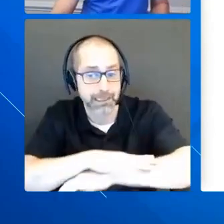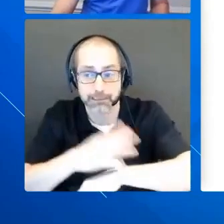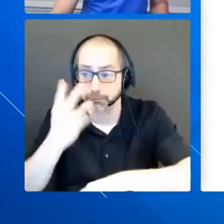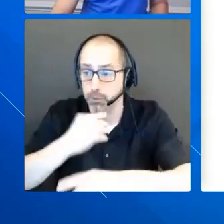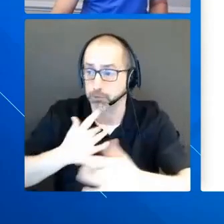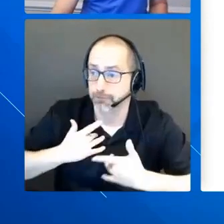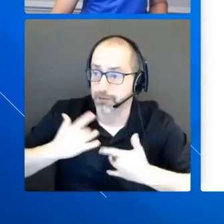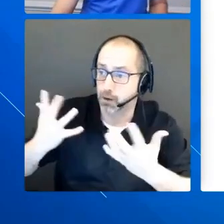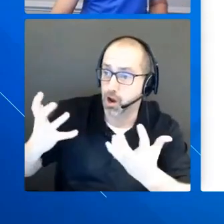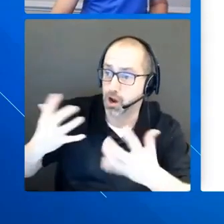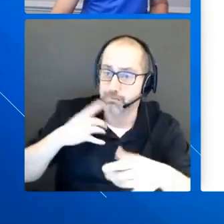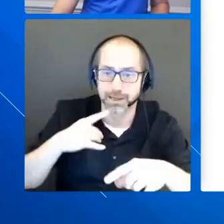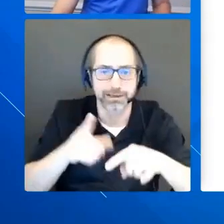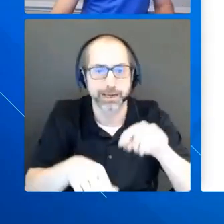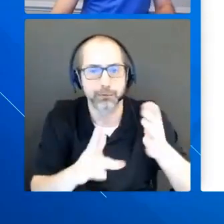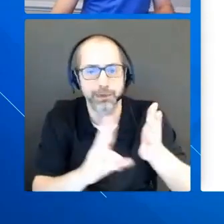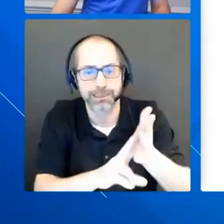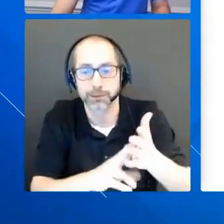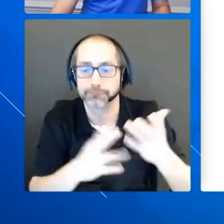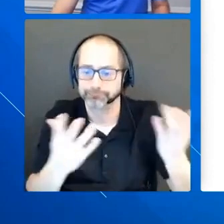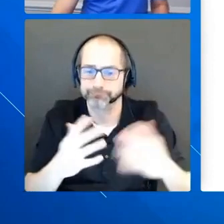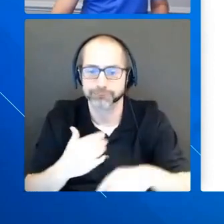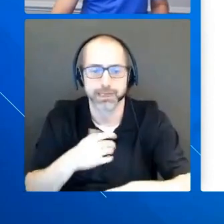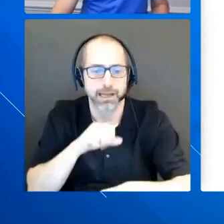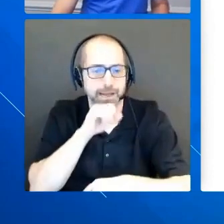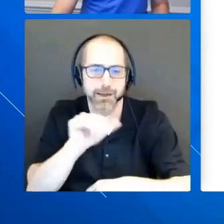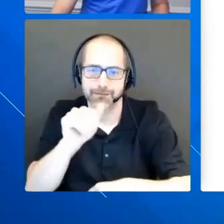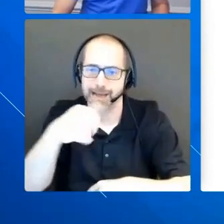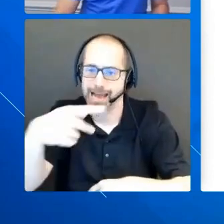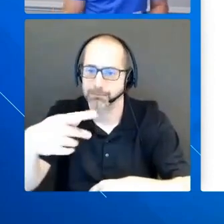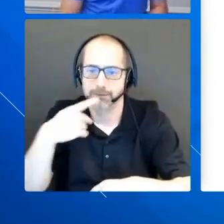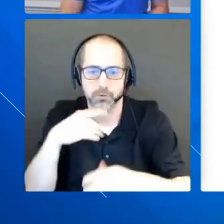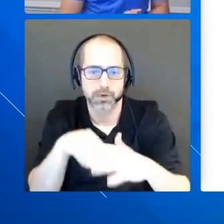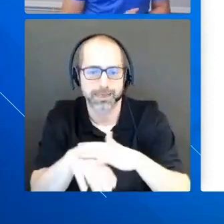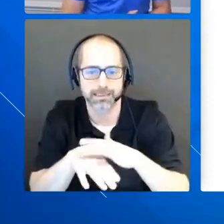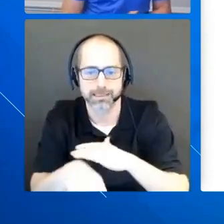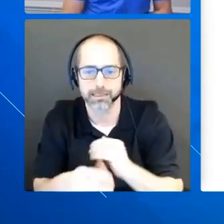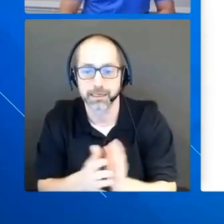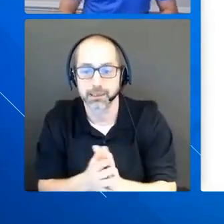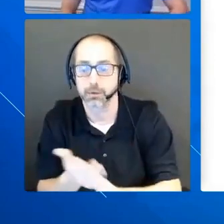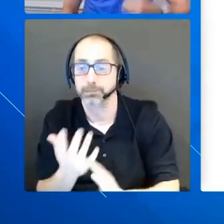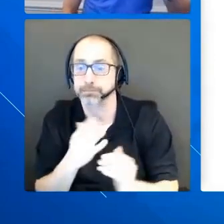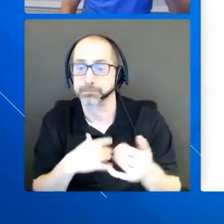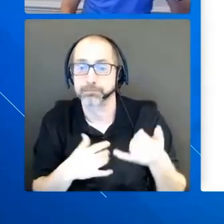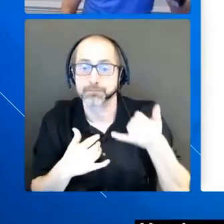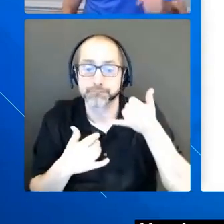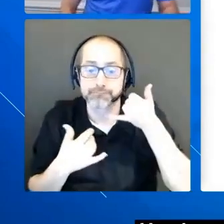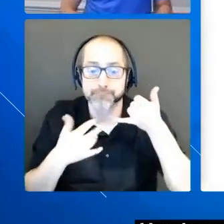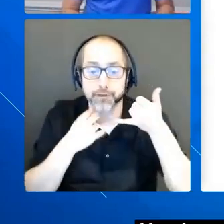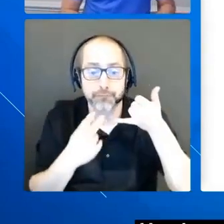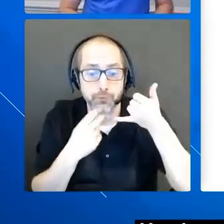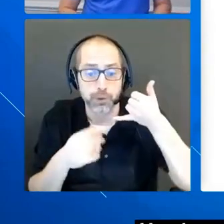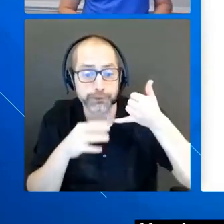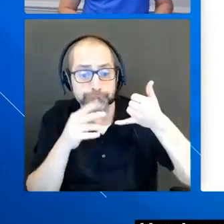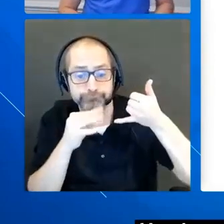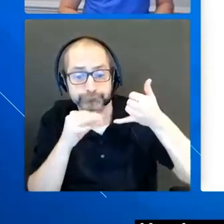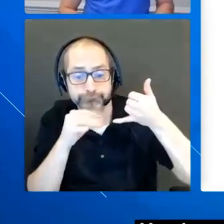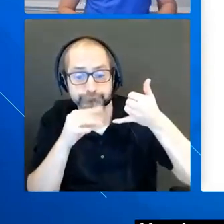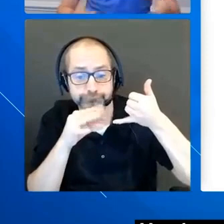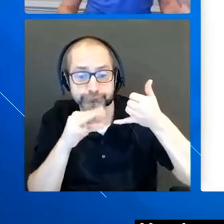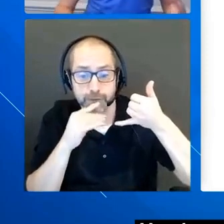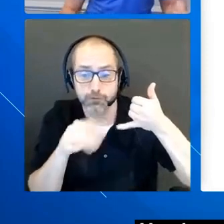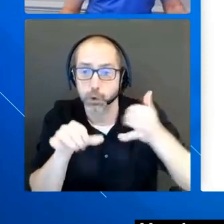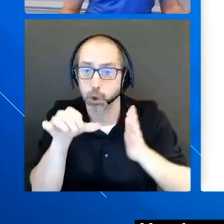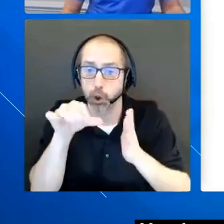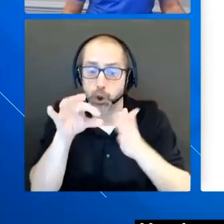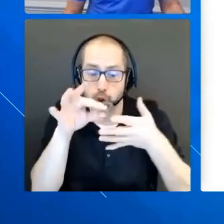apps. I love my accessibility apps. So voice input, here's our old antique telephone, pick up the cool old phone,